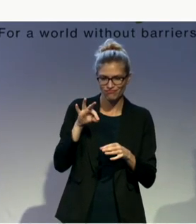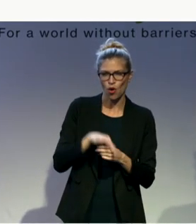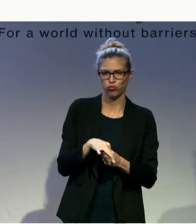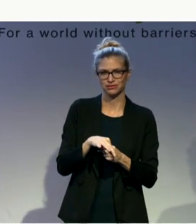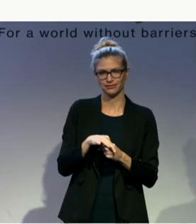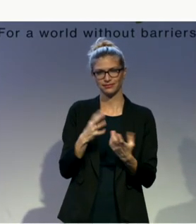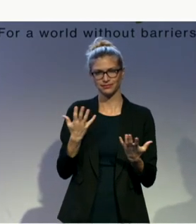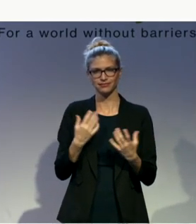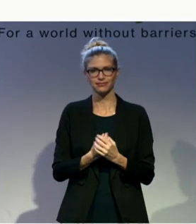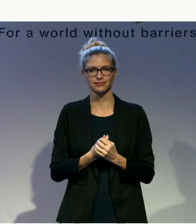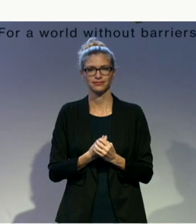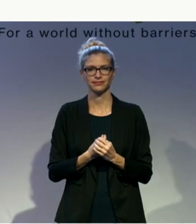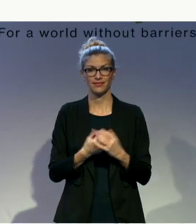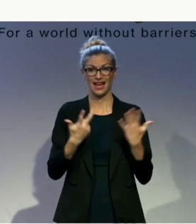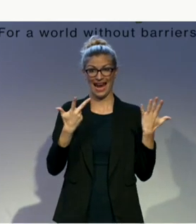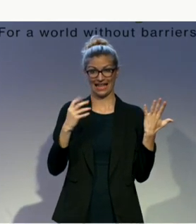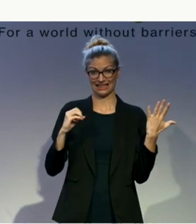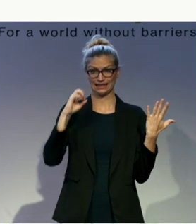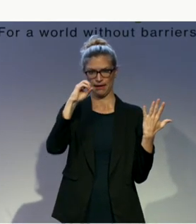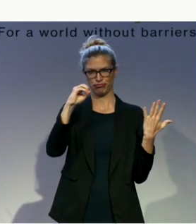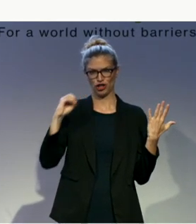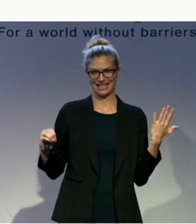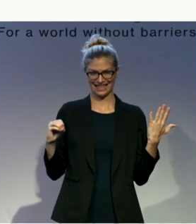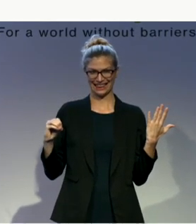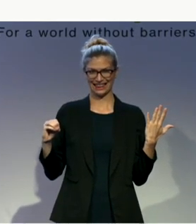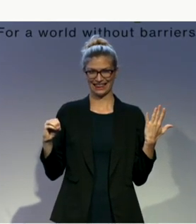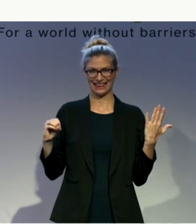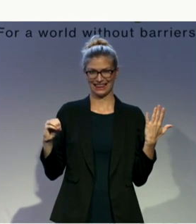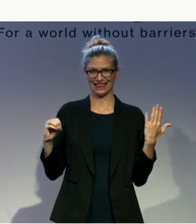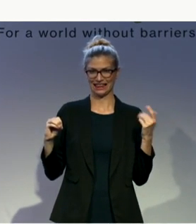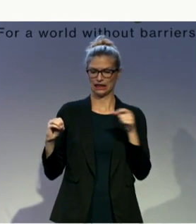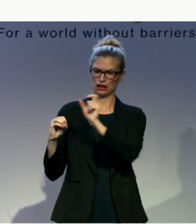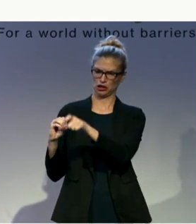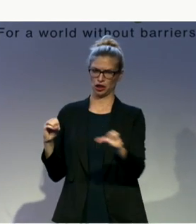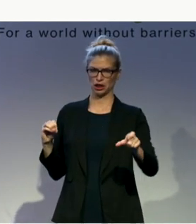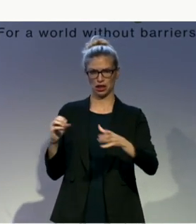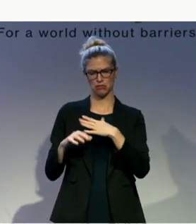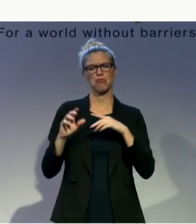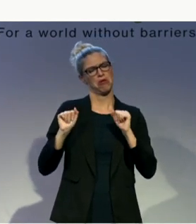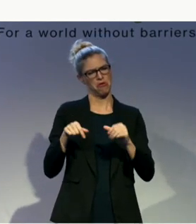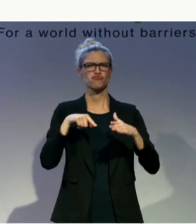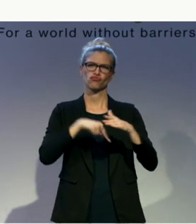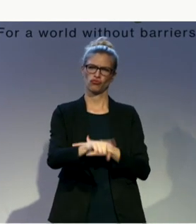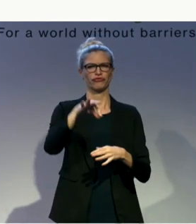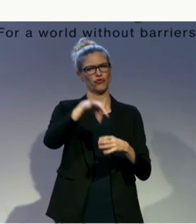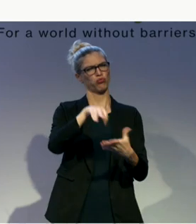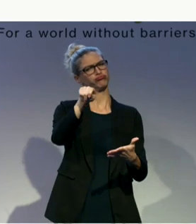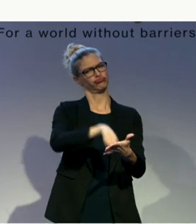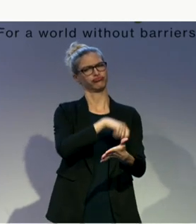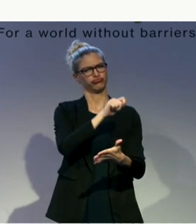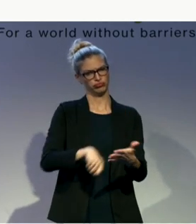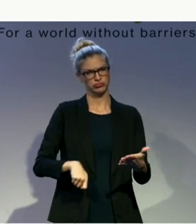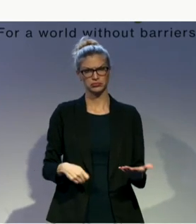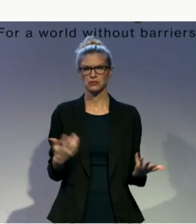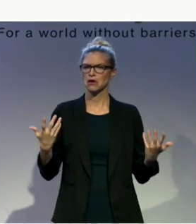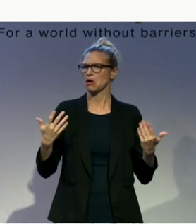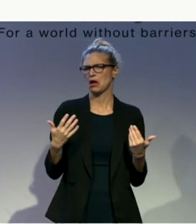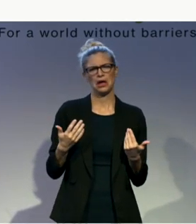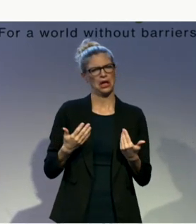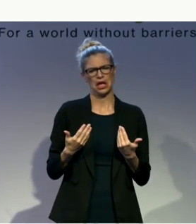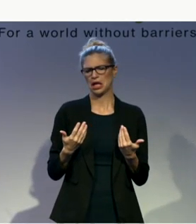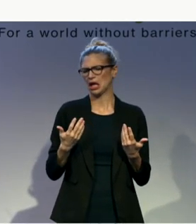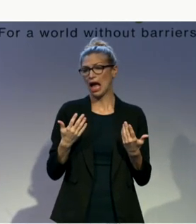their voice and to vote. How did you do that? Again, in easy to understand information, but also guiding people